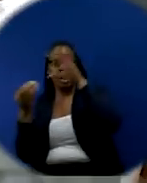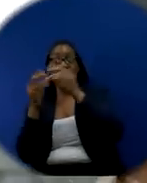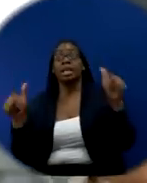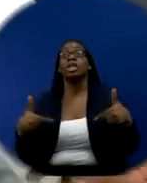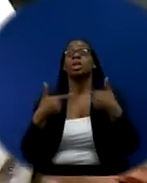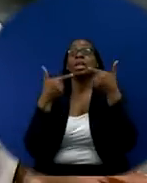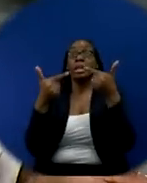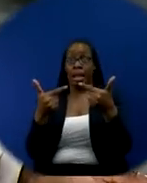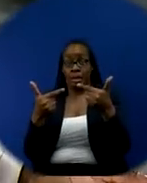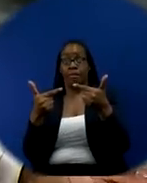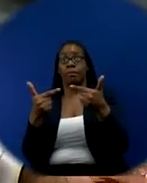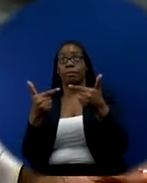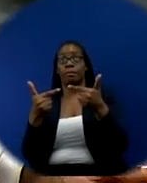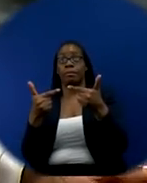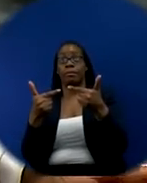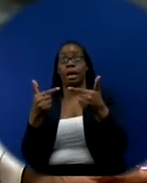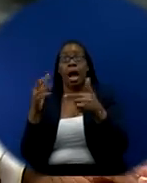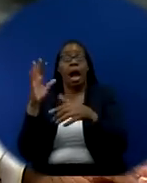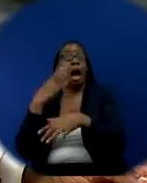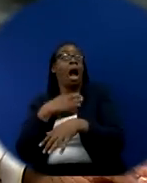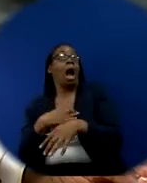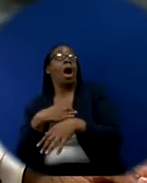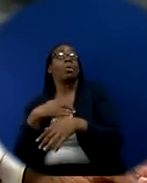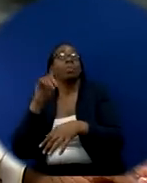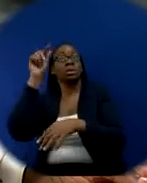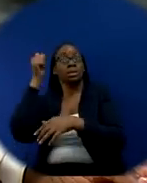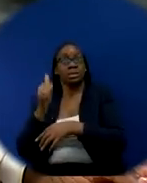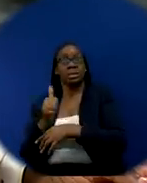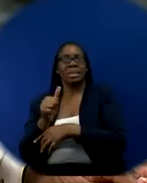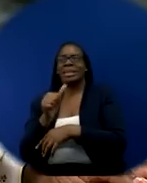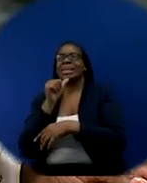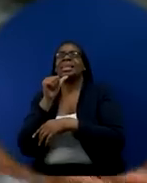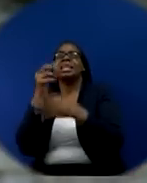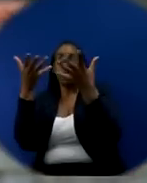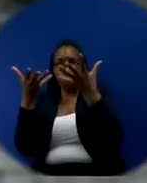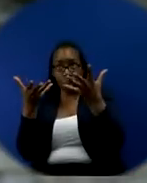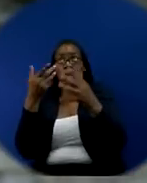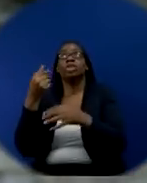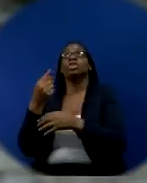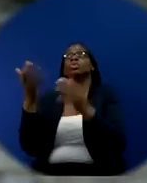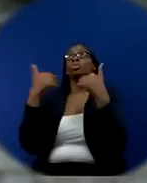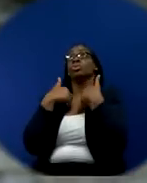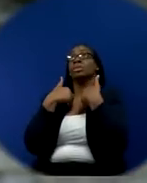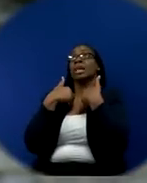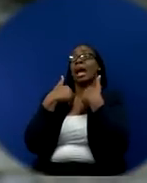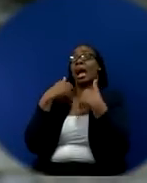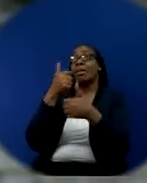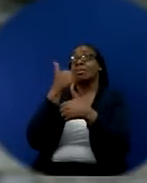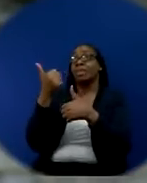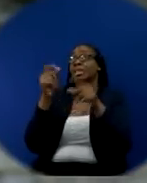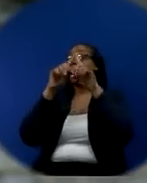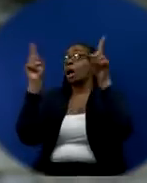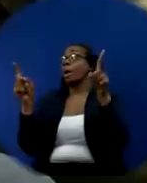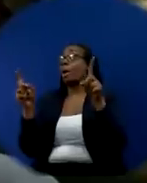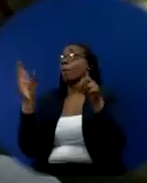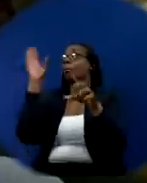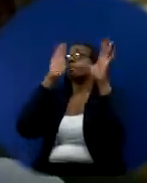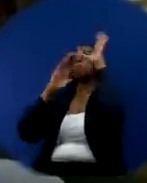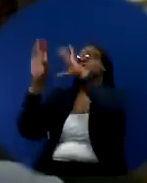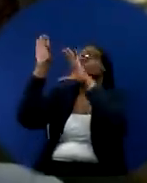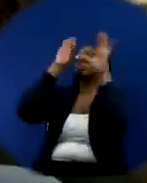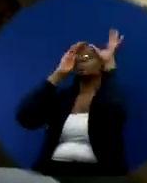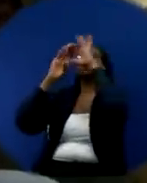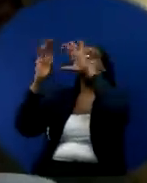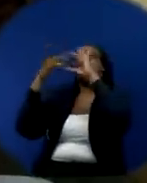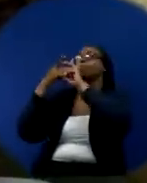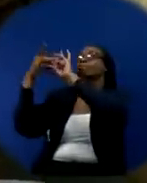I had 10 people in here who know your God is not opposed to you having things, but he wants you to seek him first, prioritize him first.